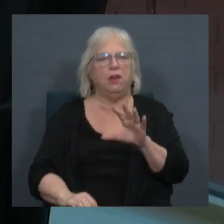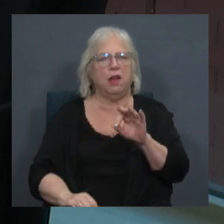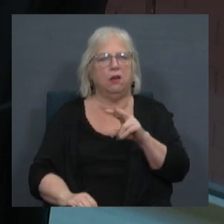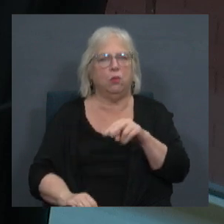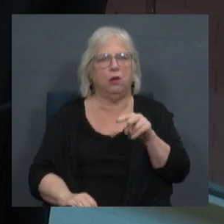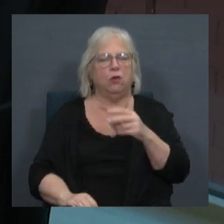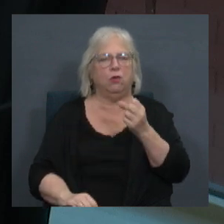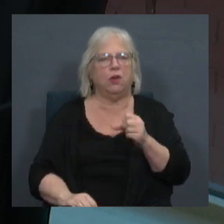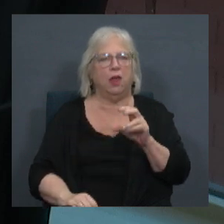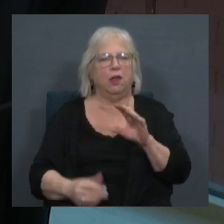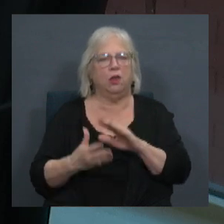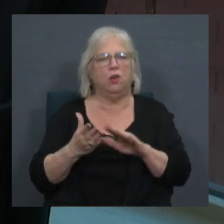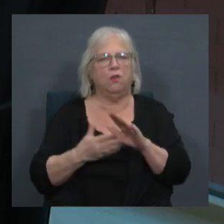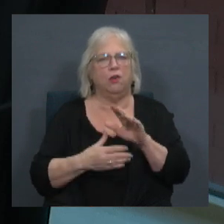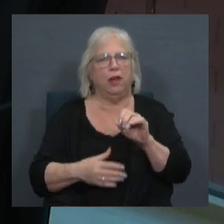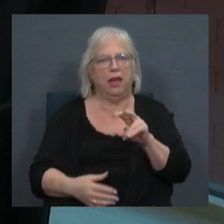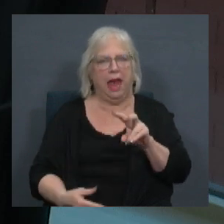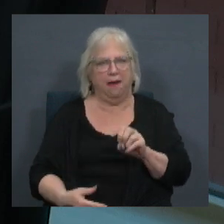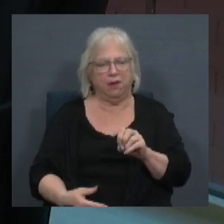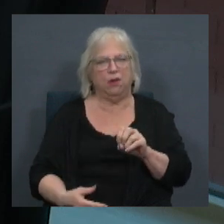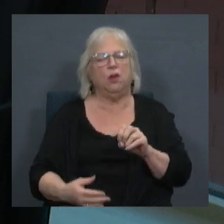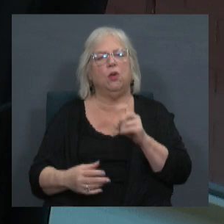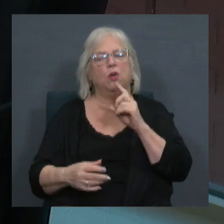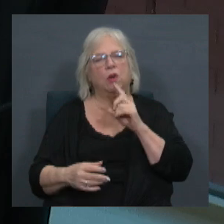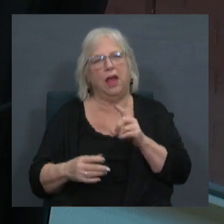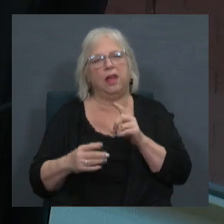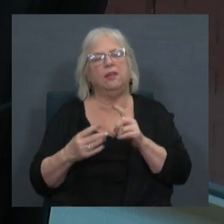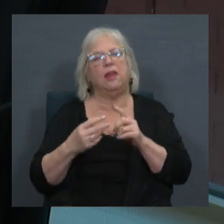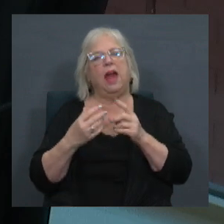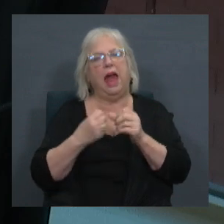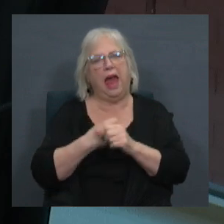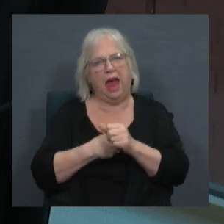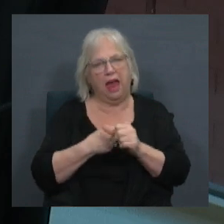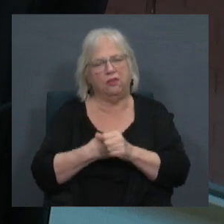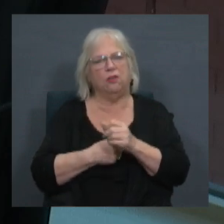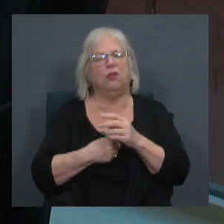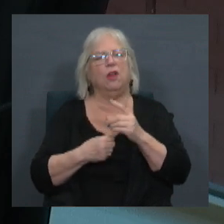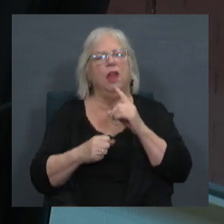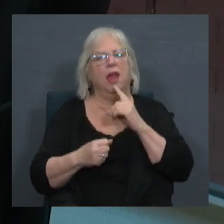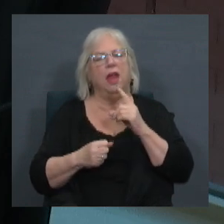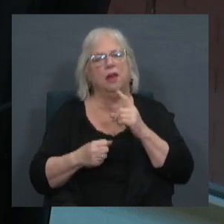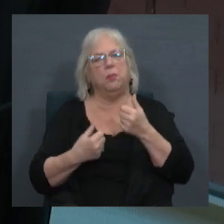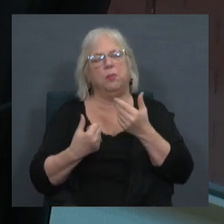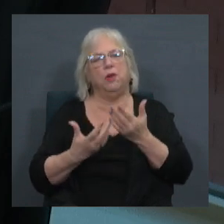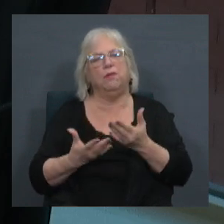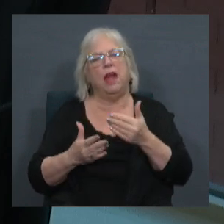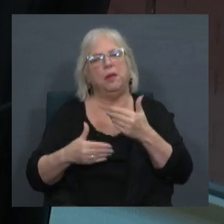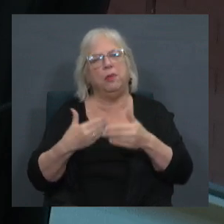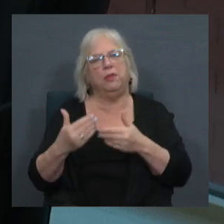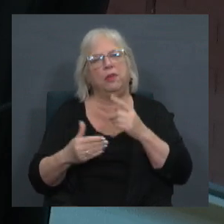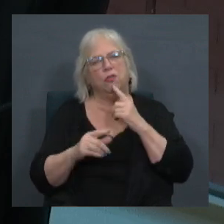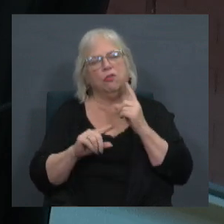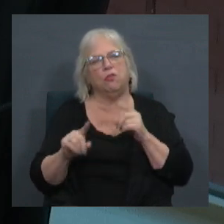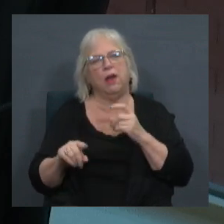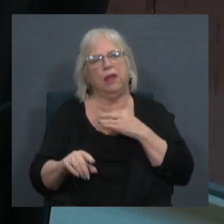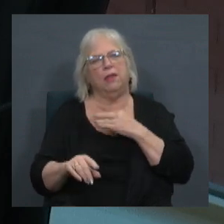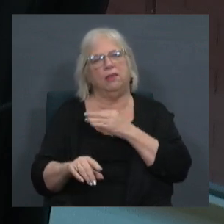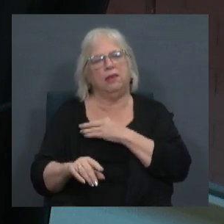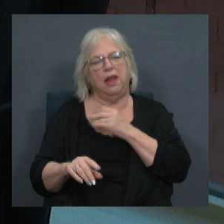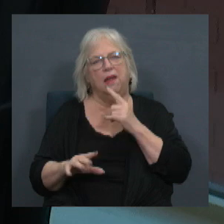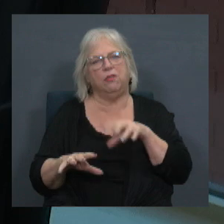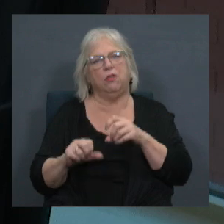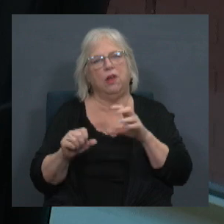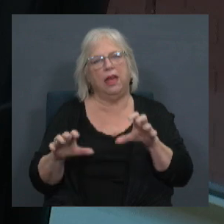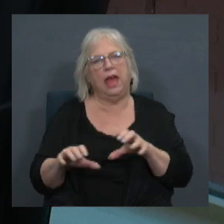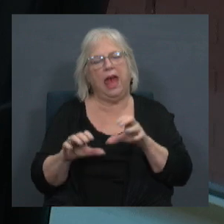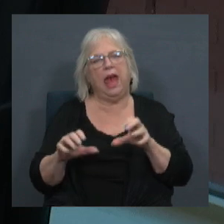South University Avenue, Little Rock, Arkansas as a structural fire and health hazard, to provide for summary abatement procedures, to direct city staff to take such